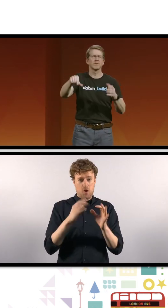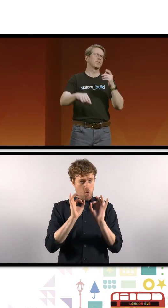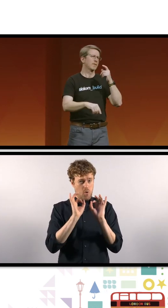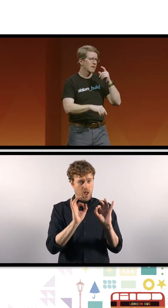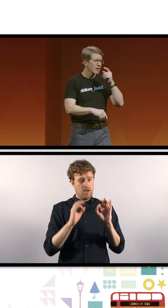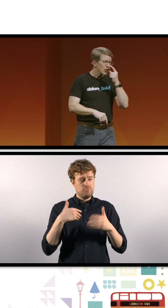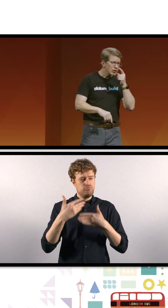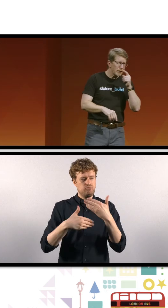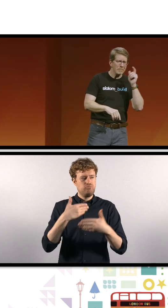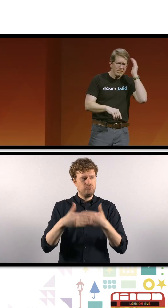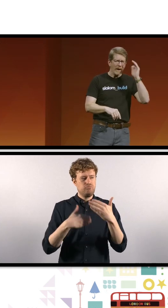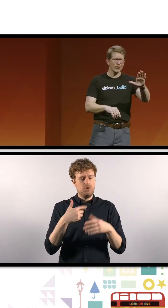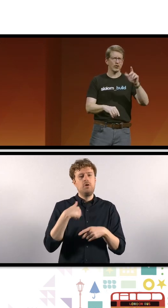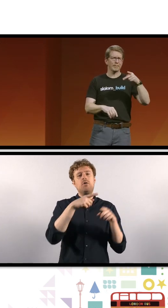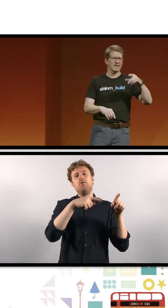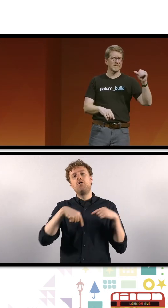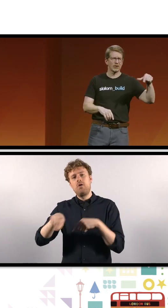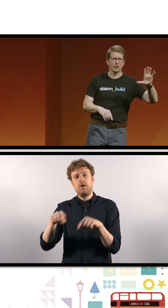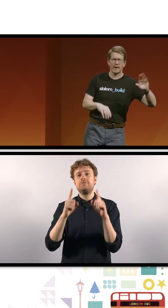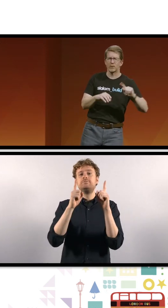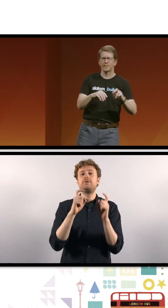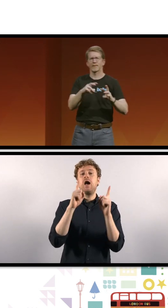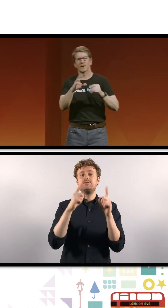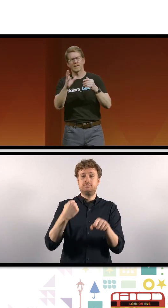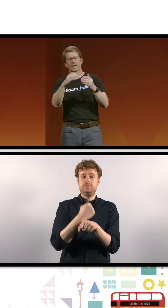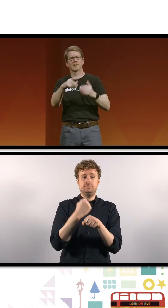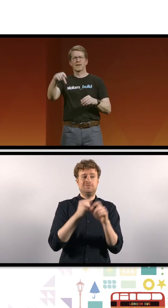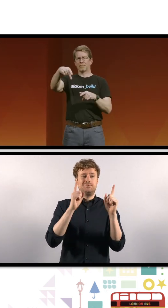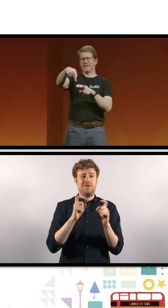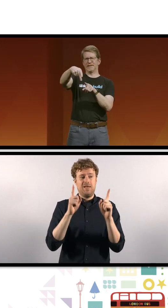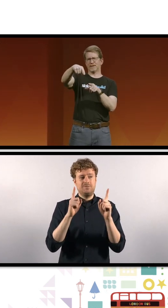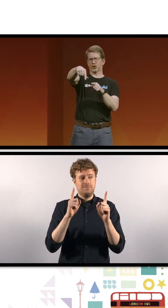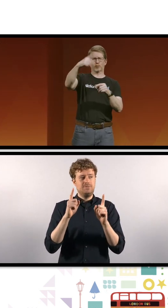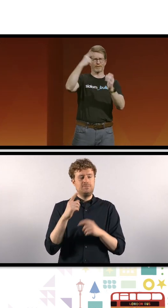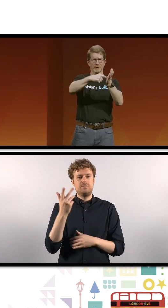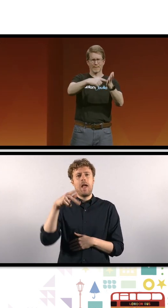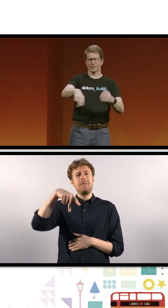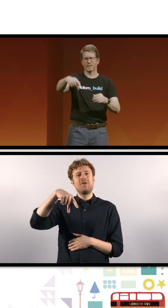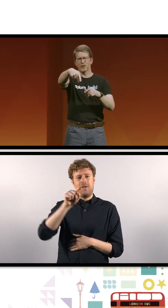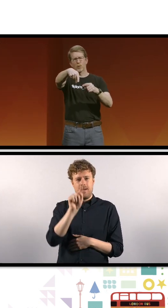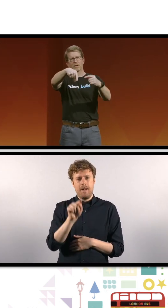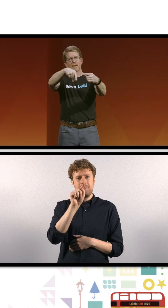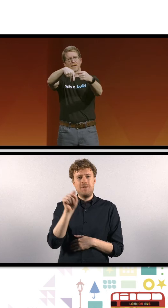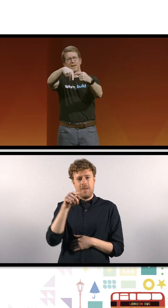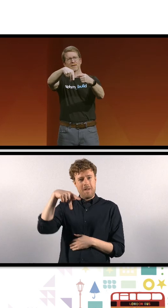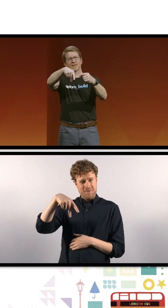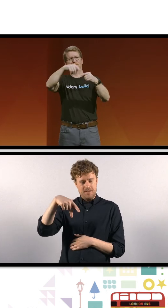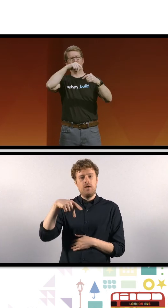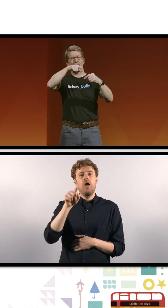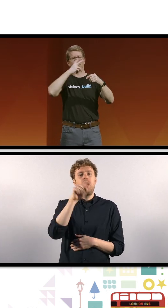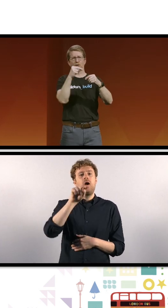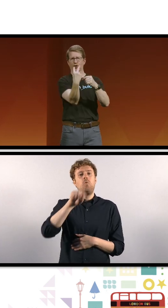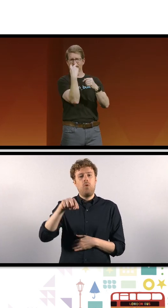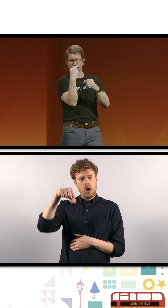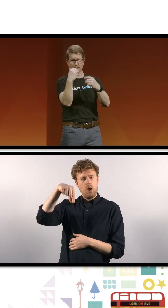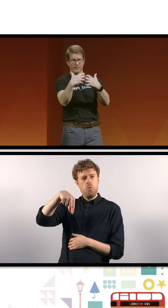So with P's and Q's, the phrase, mind your P's and Q's, right? So we had a problem